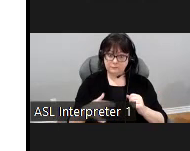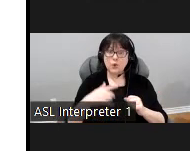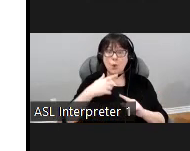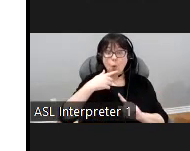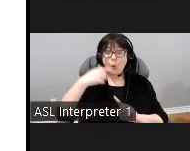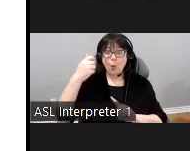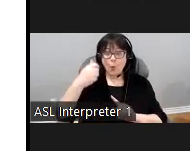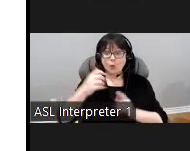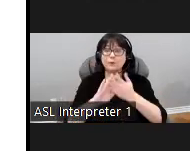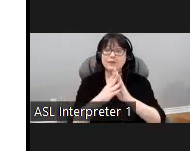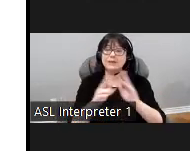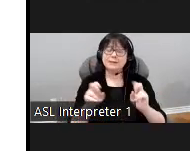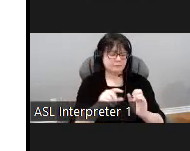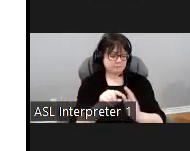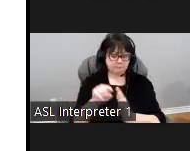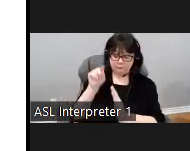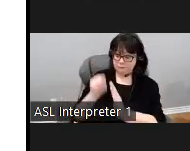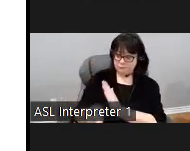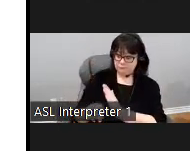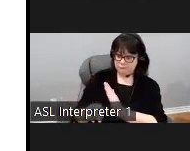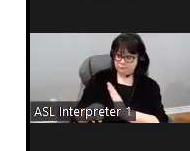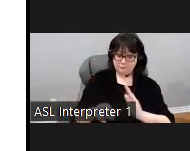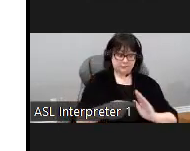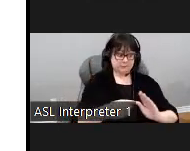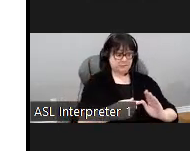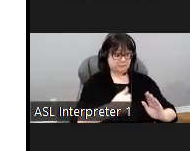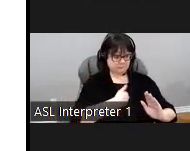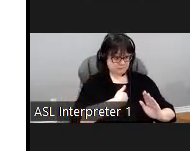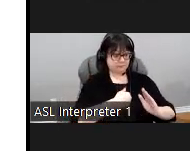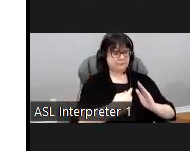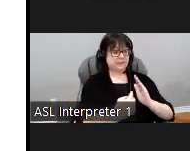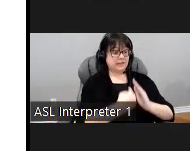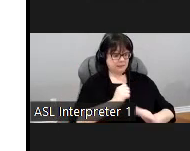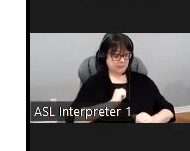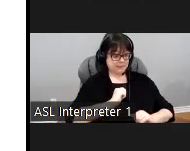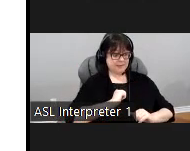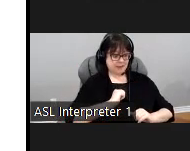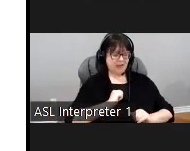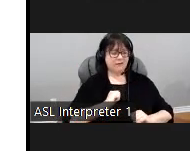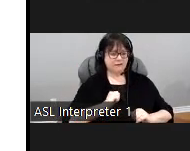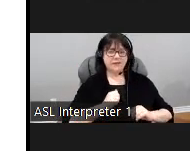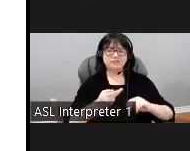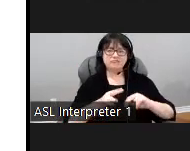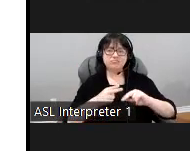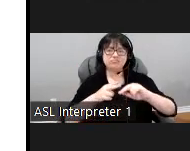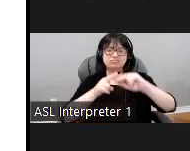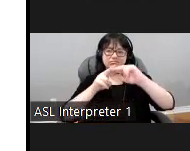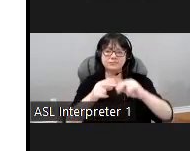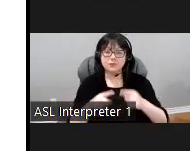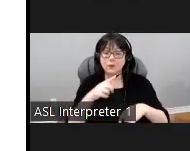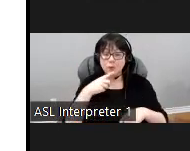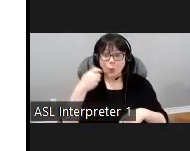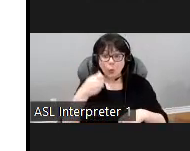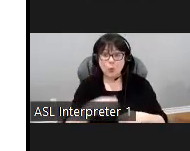older couples. And I think that professionals are often trained to ask about suicide, but